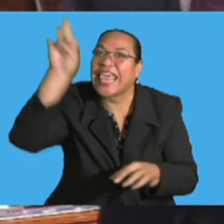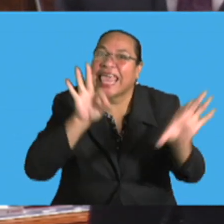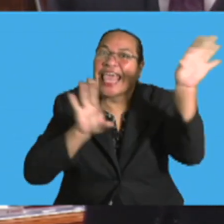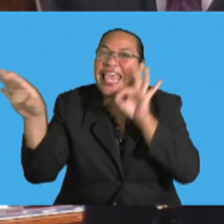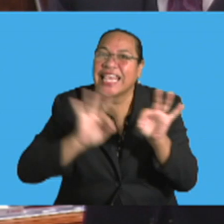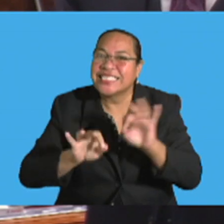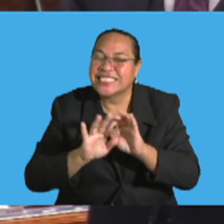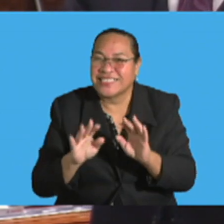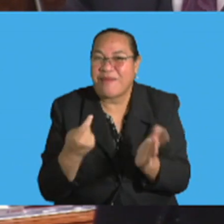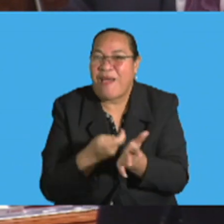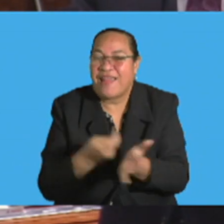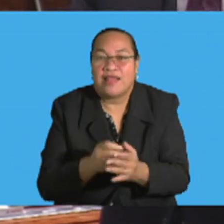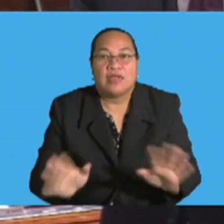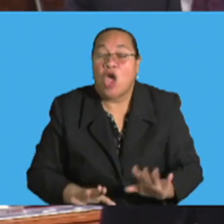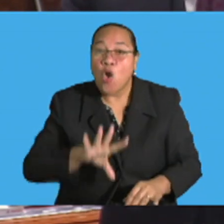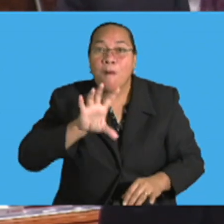commercially